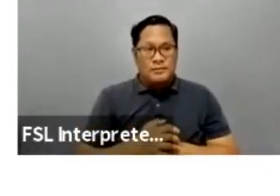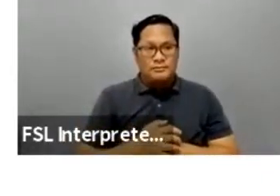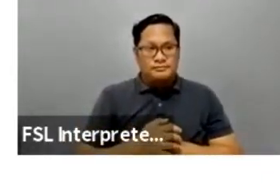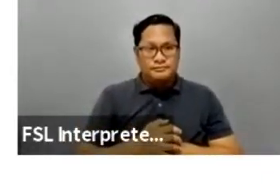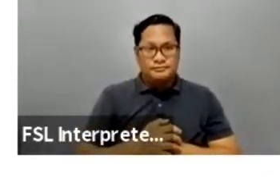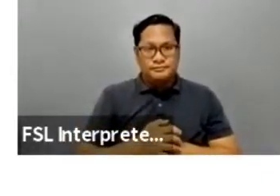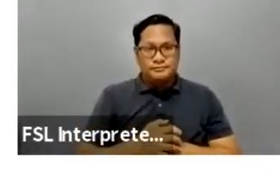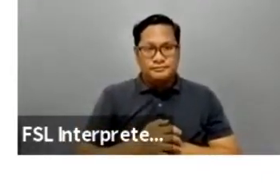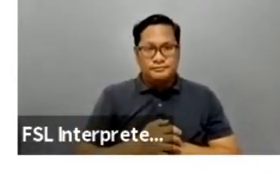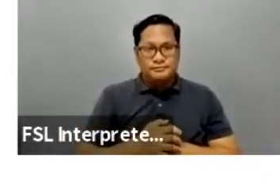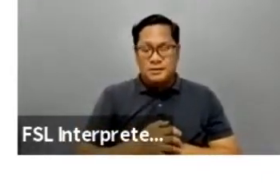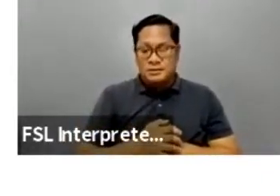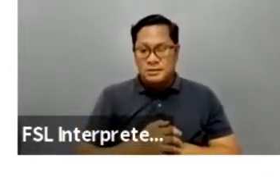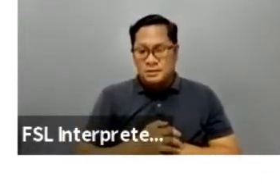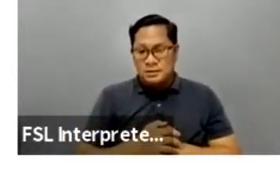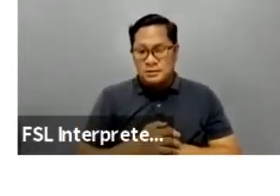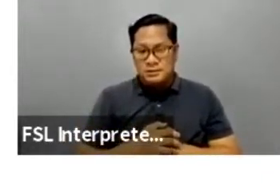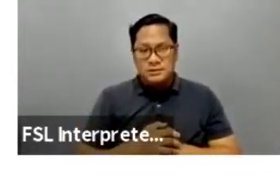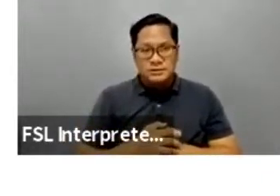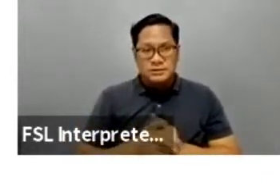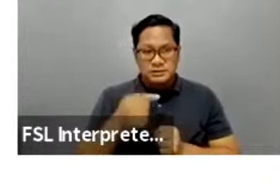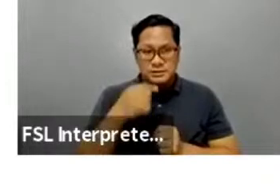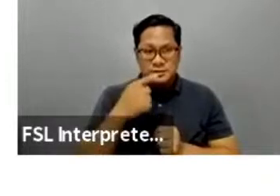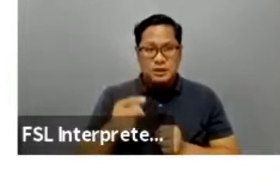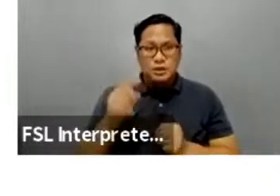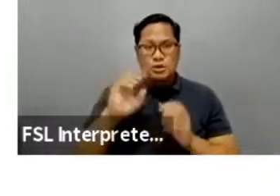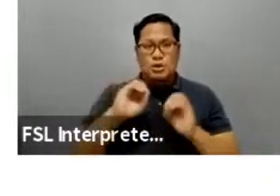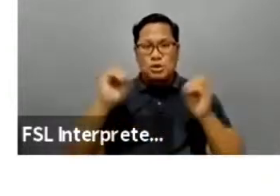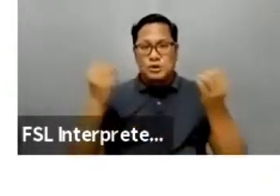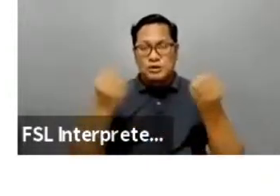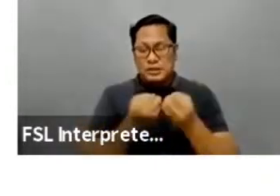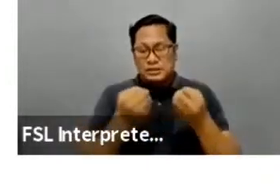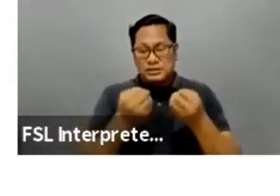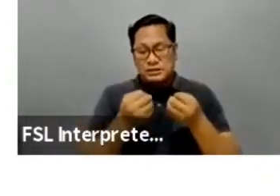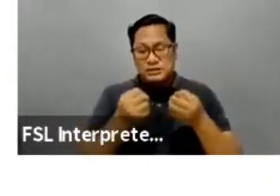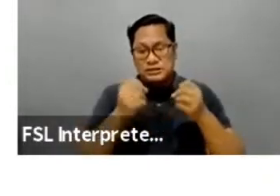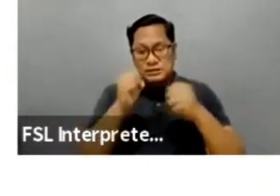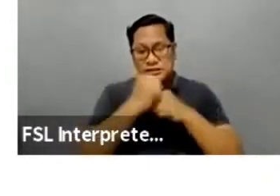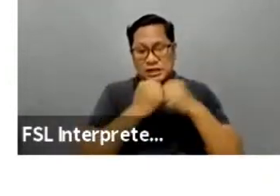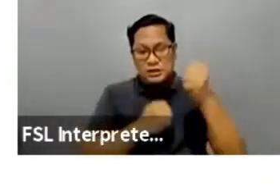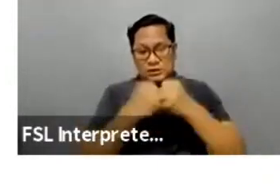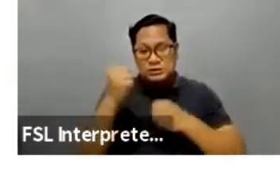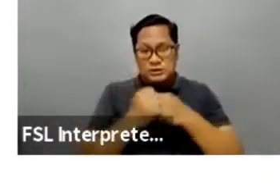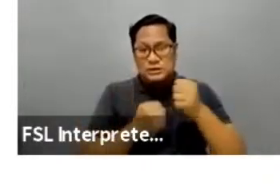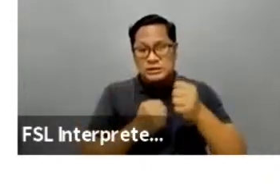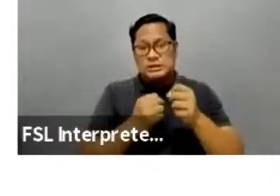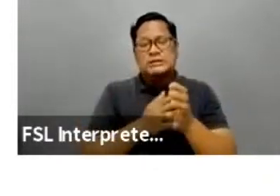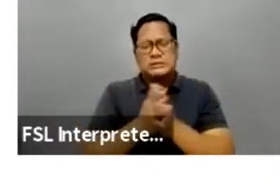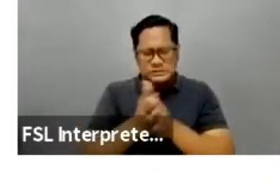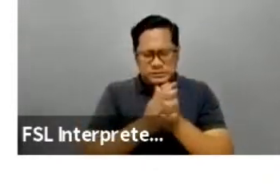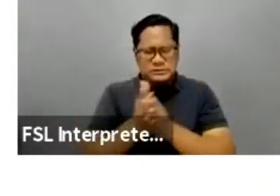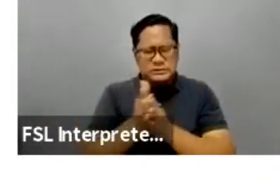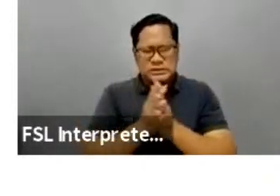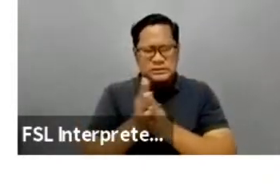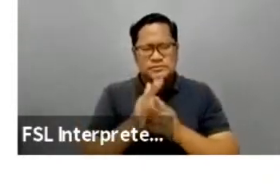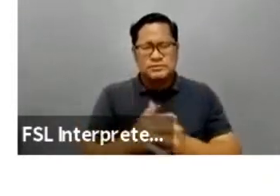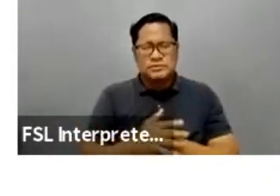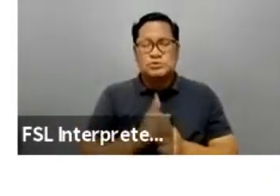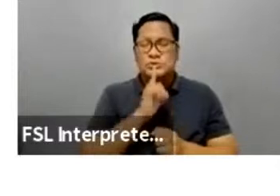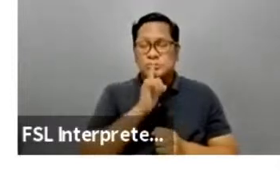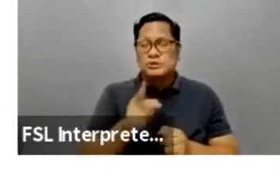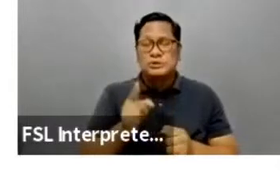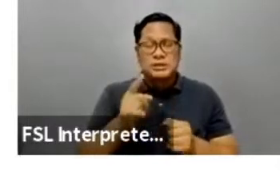And this one, which I want to emphasize, the organizational structures drive behavior. So the devolved public system has driven